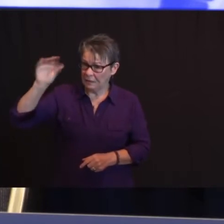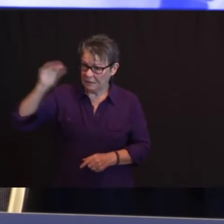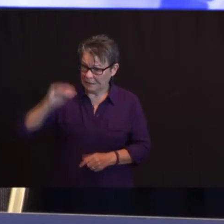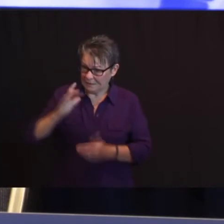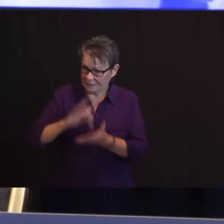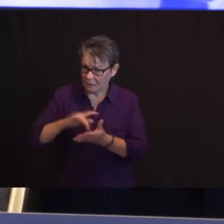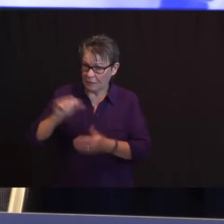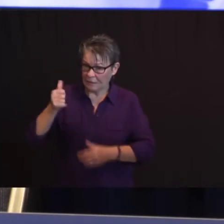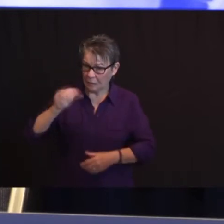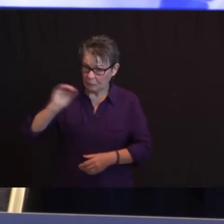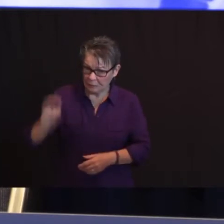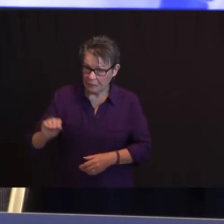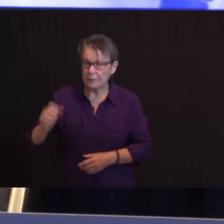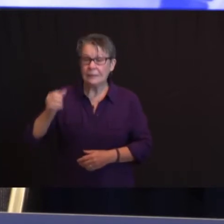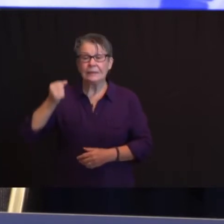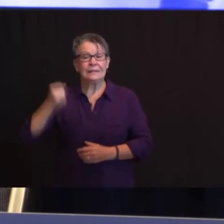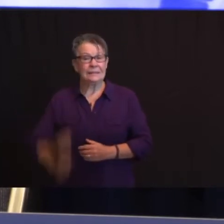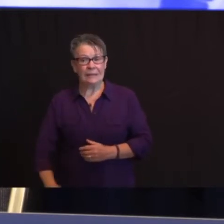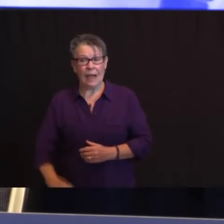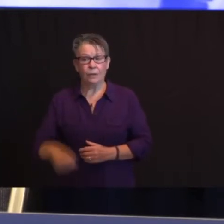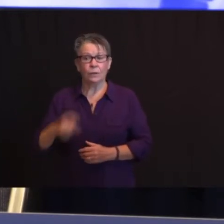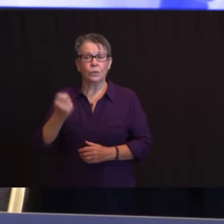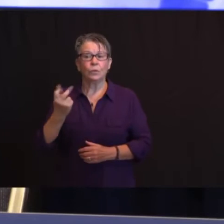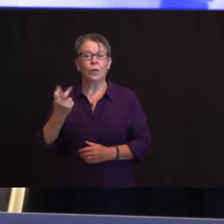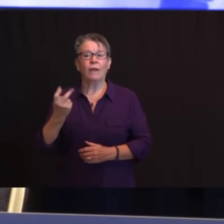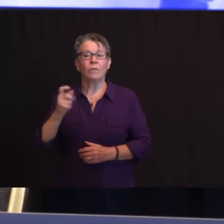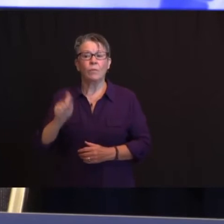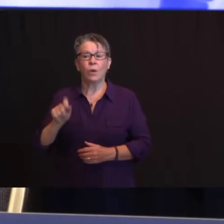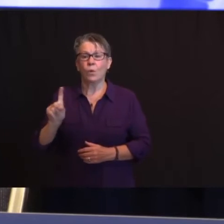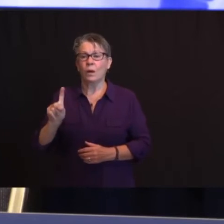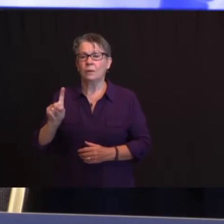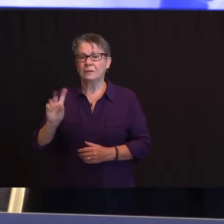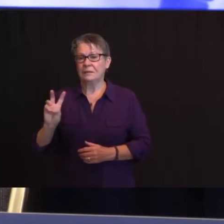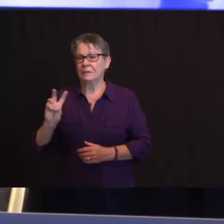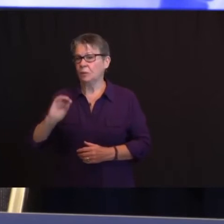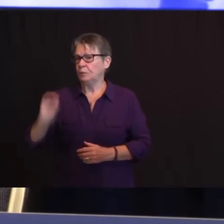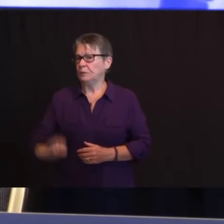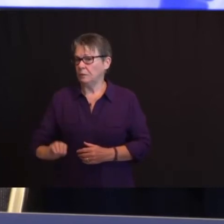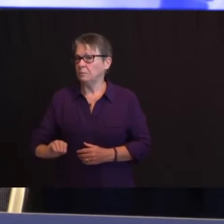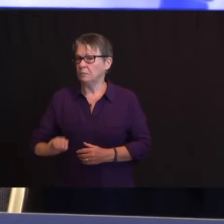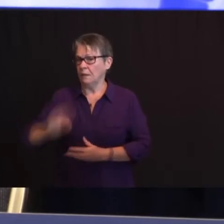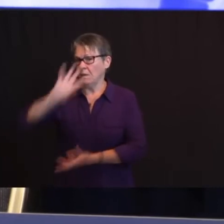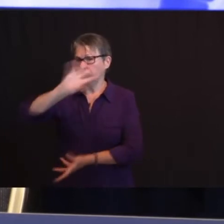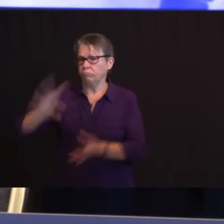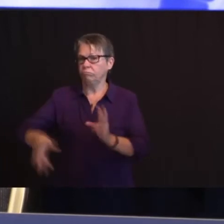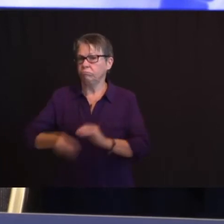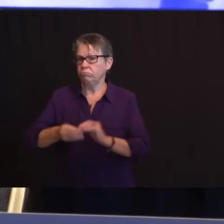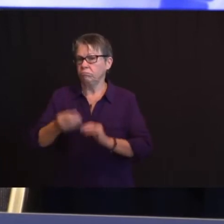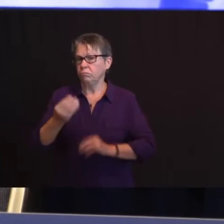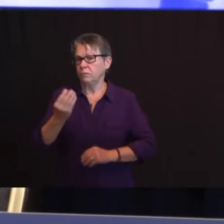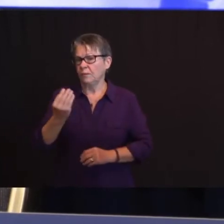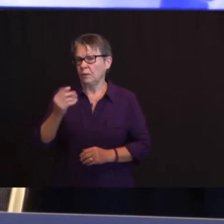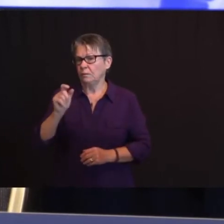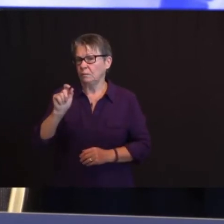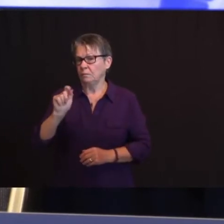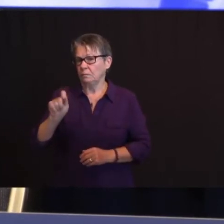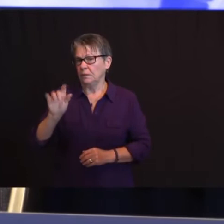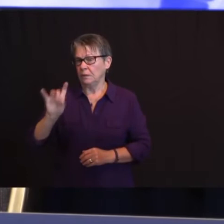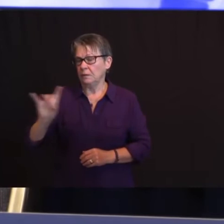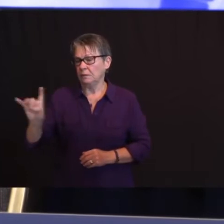state 12.16%. So that concludes my daily report. Stay safe, enjoy your holiday, but